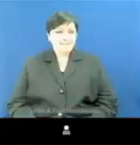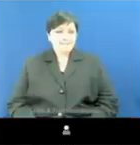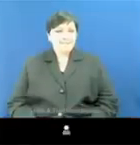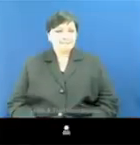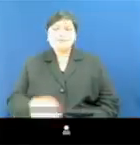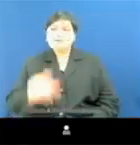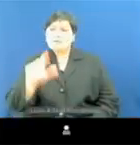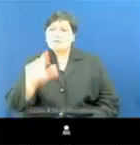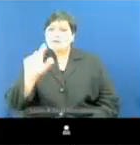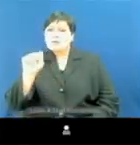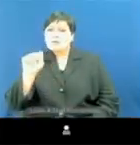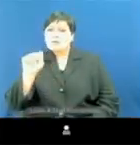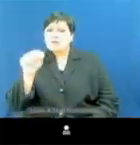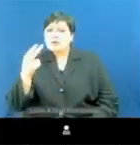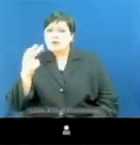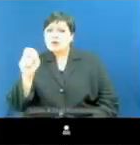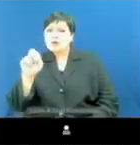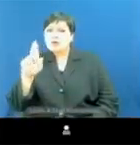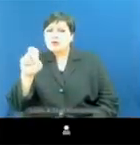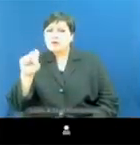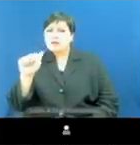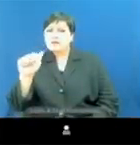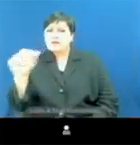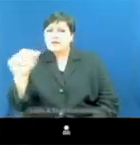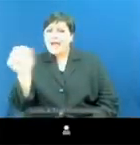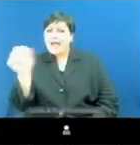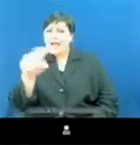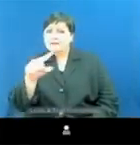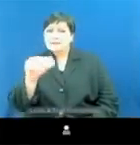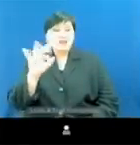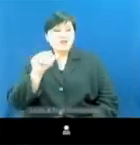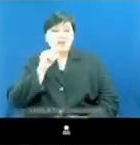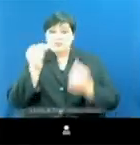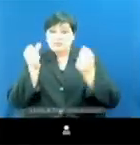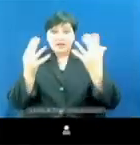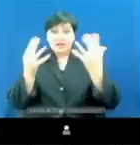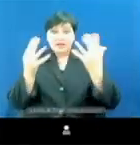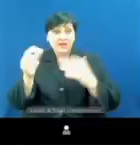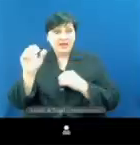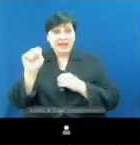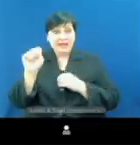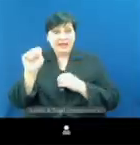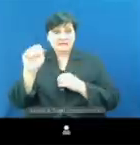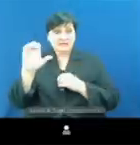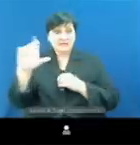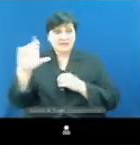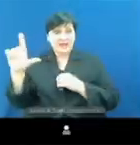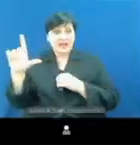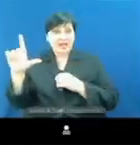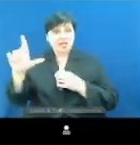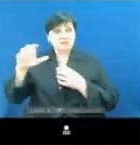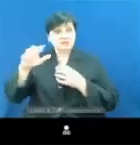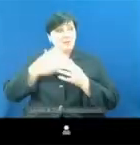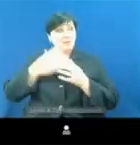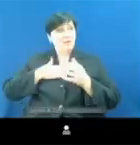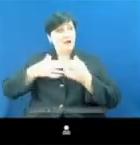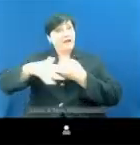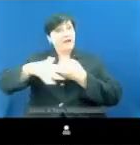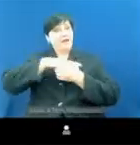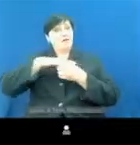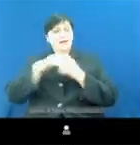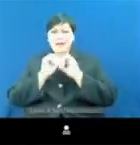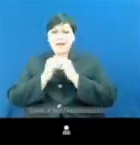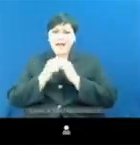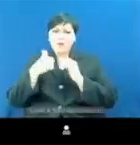Teresa asked, if there are not many SCLs in the area, where do you suggest we get feedback? We'll talk about it a little